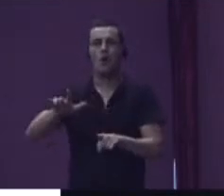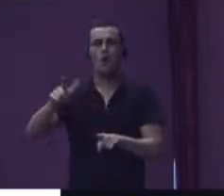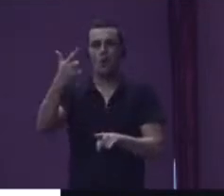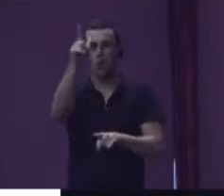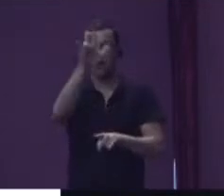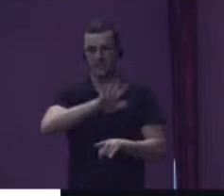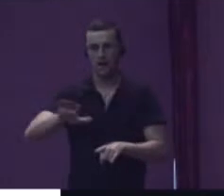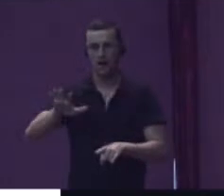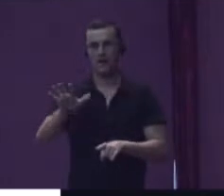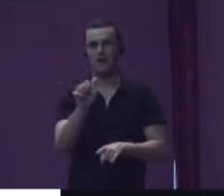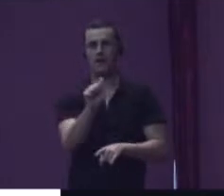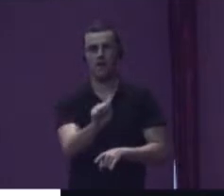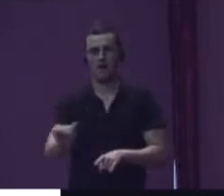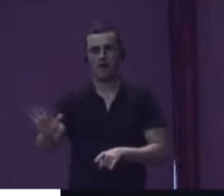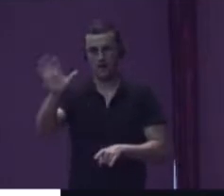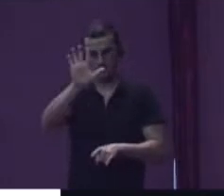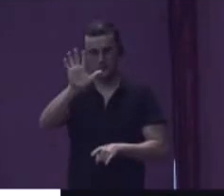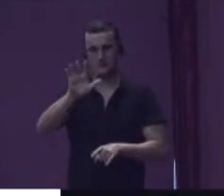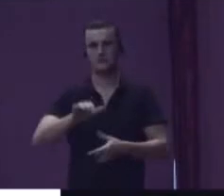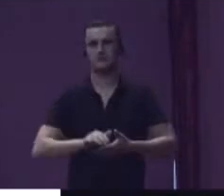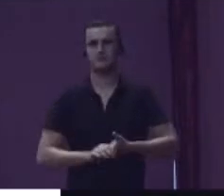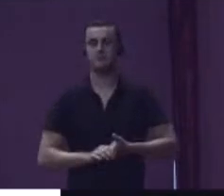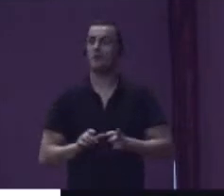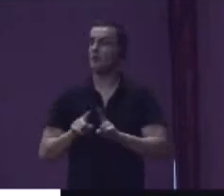terms of external